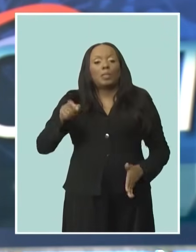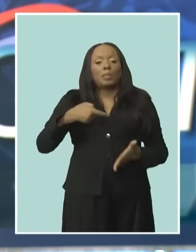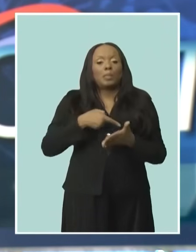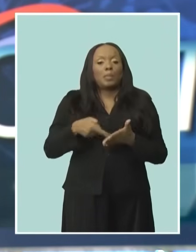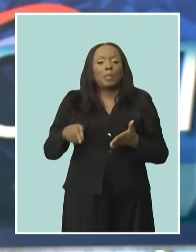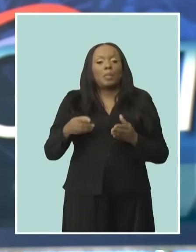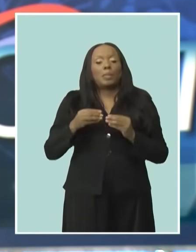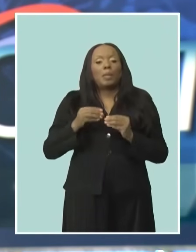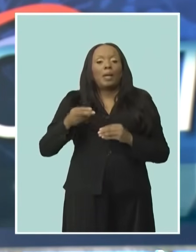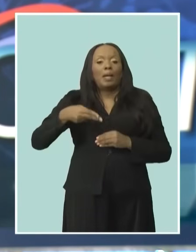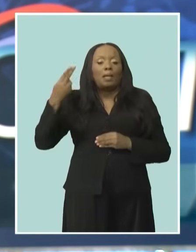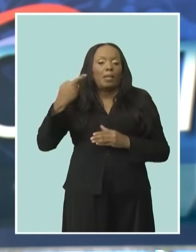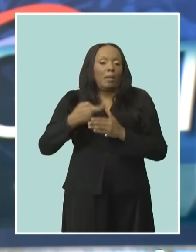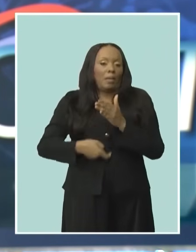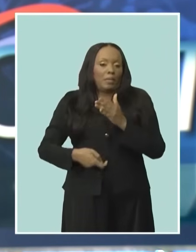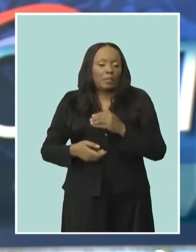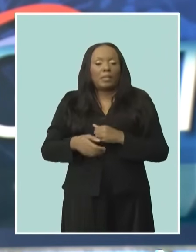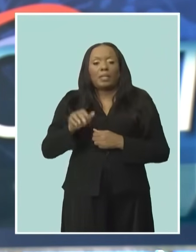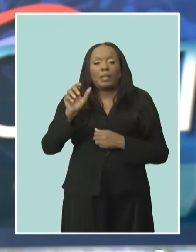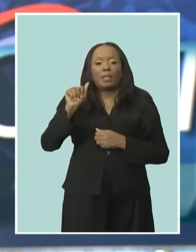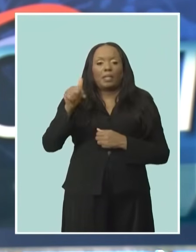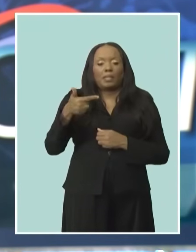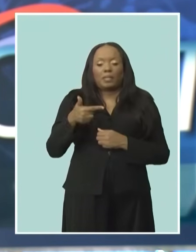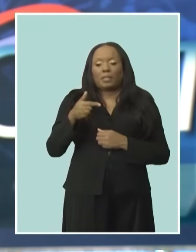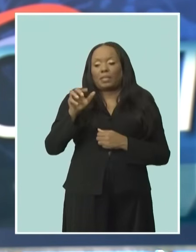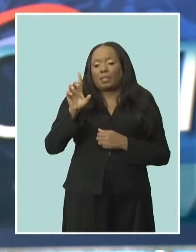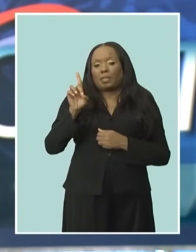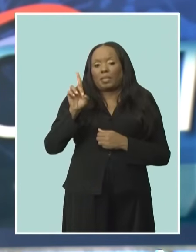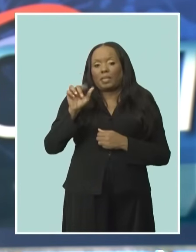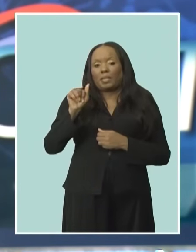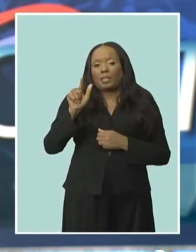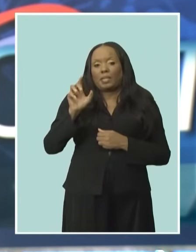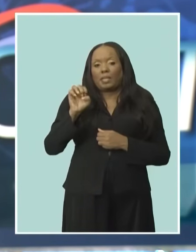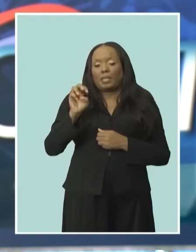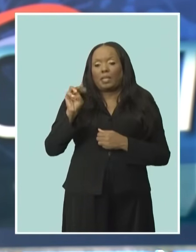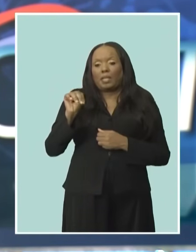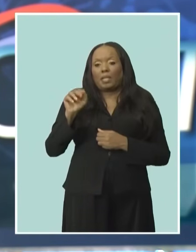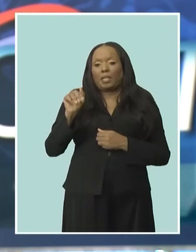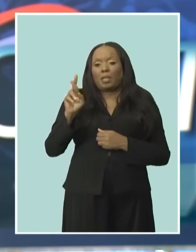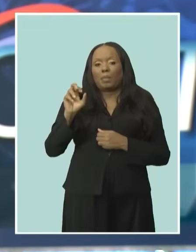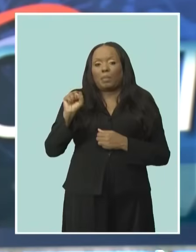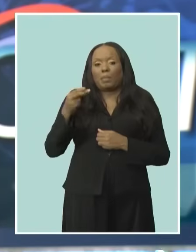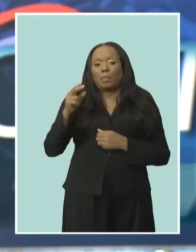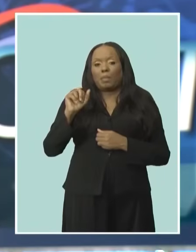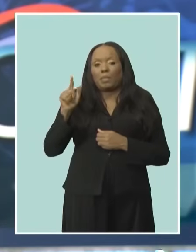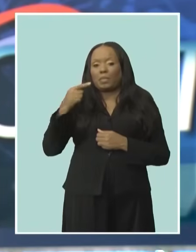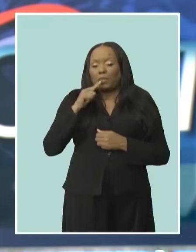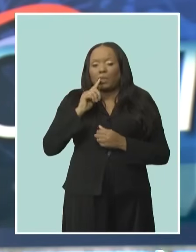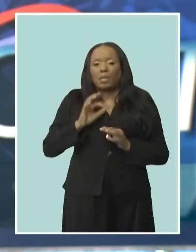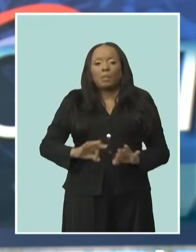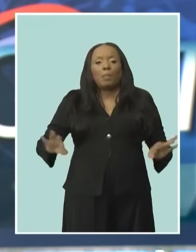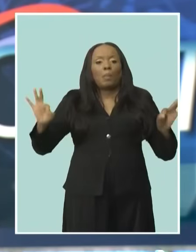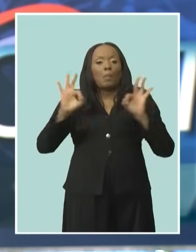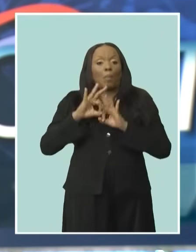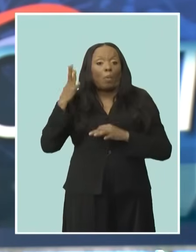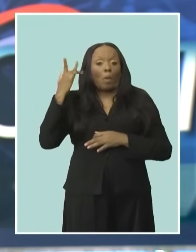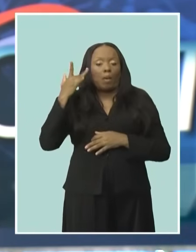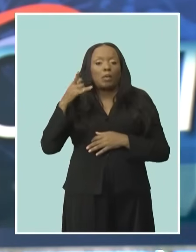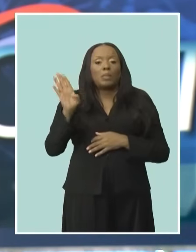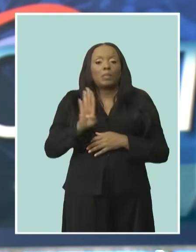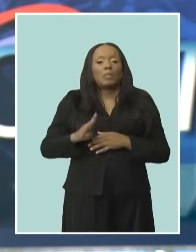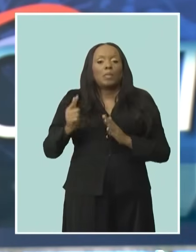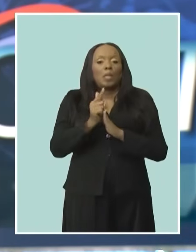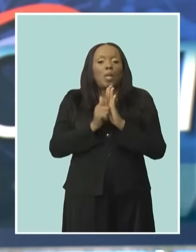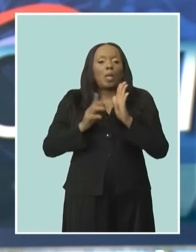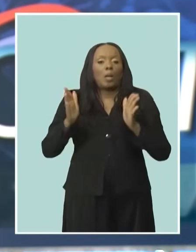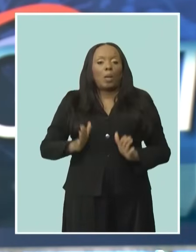fees. It is coming from Attorney General Dale Marshall. He says this is necessary to equip the Barbados Bar Association with the finances